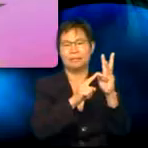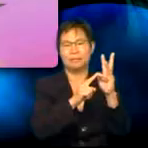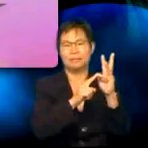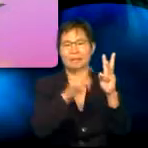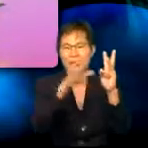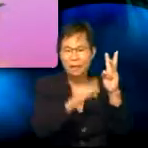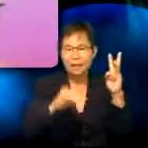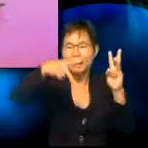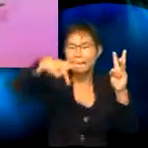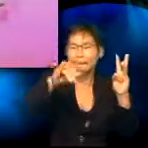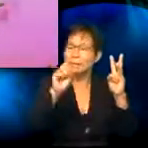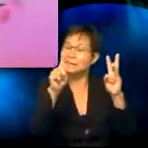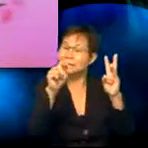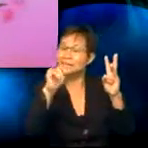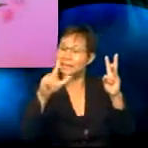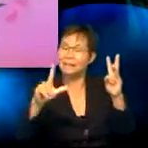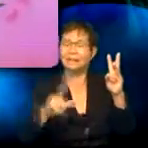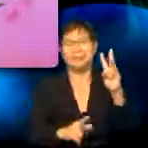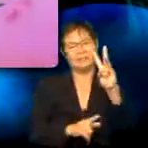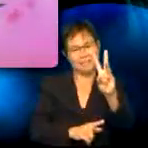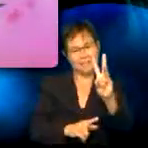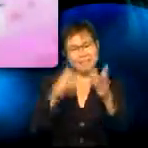and pistil.